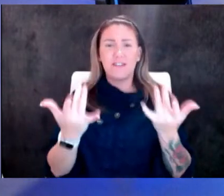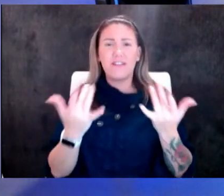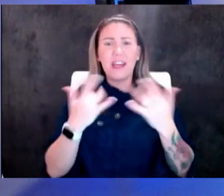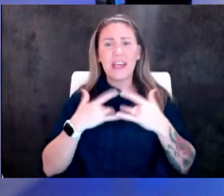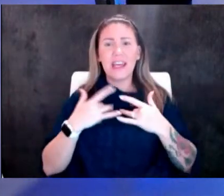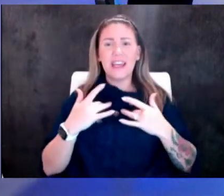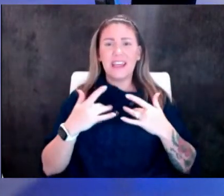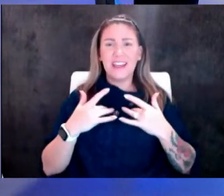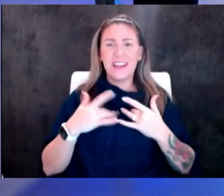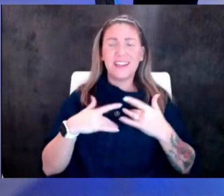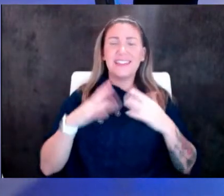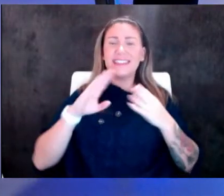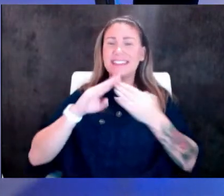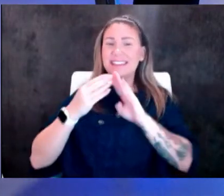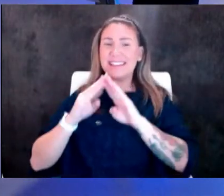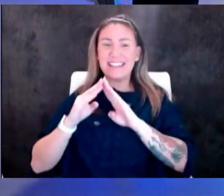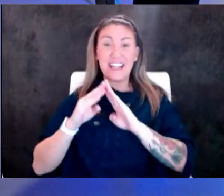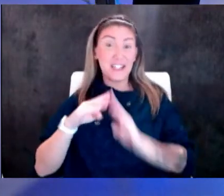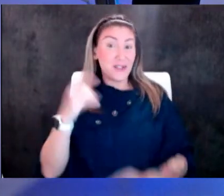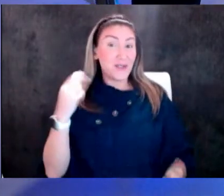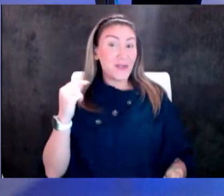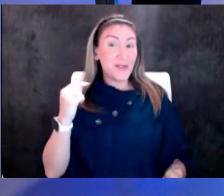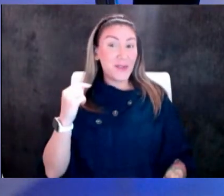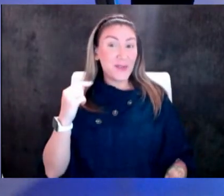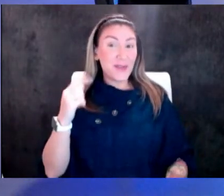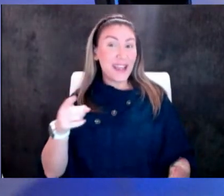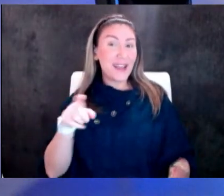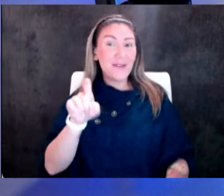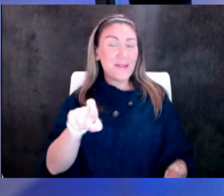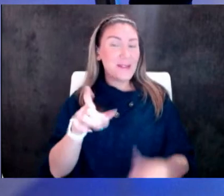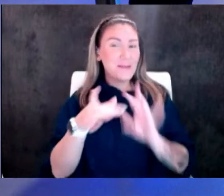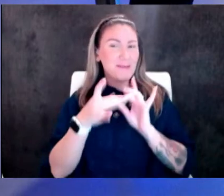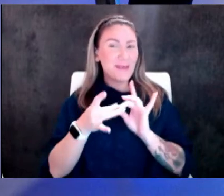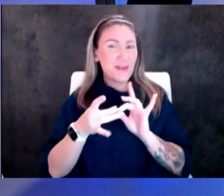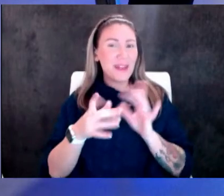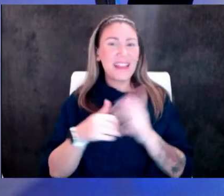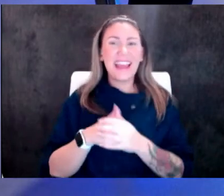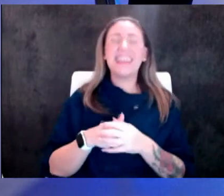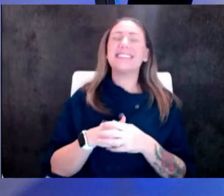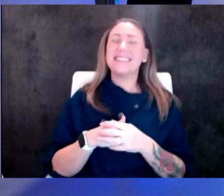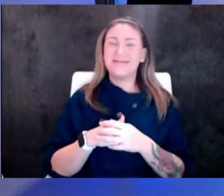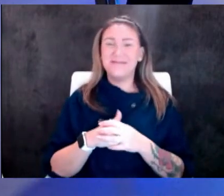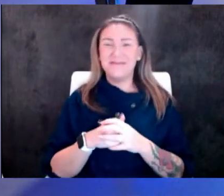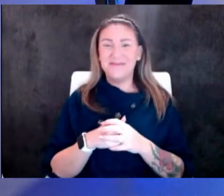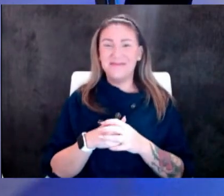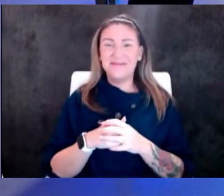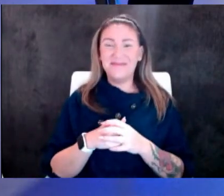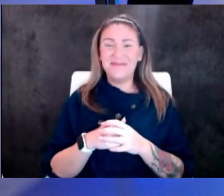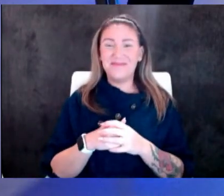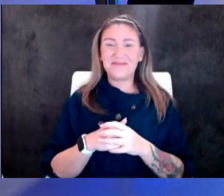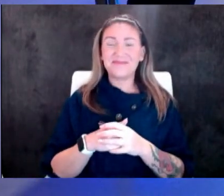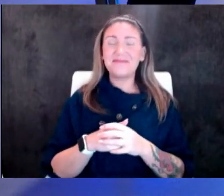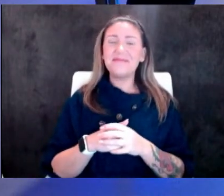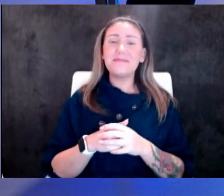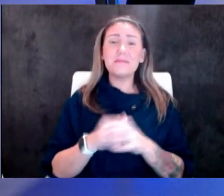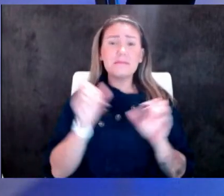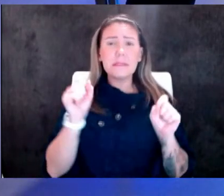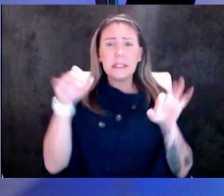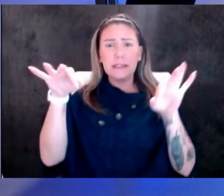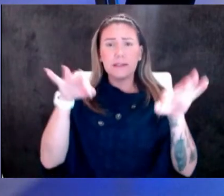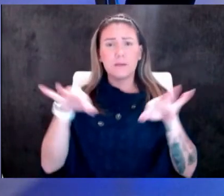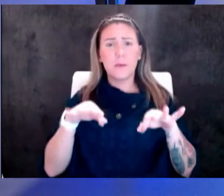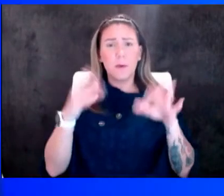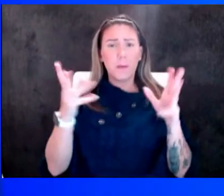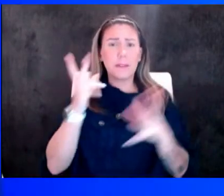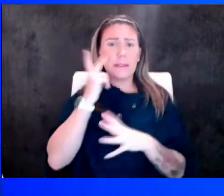You have a green T-shirt on. I do. I think I'm it wearing must it be today. related somehow. Can you explain what we're going to see and the concept behind it? Yeah,